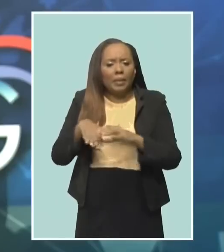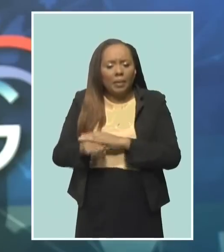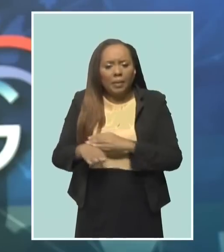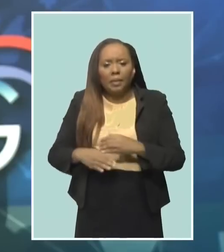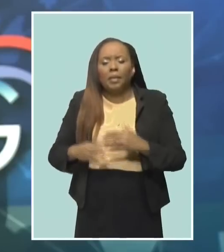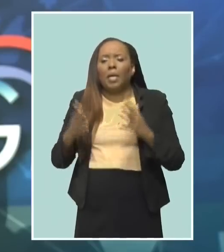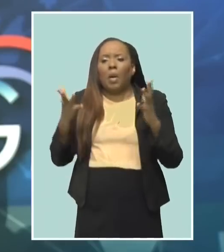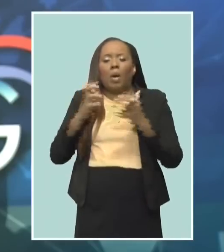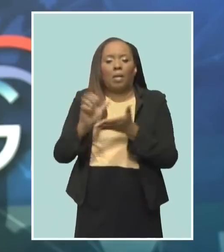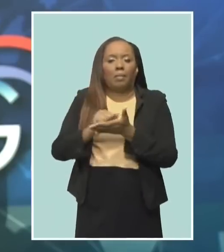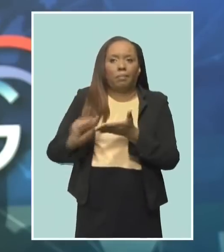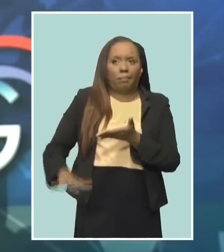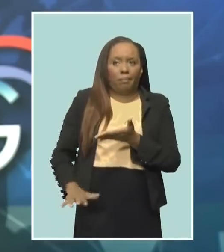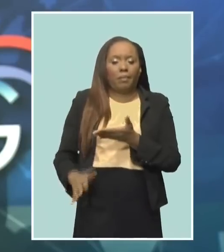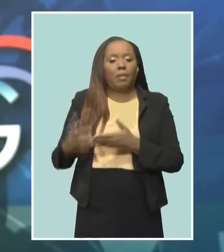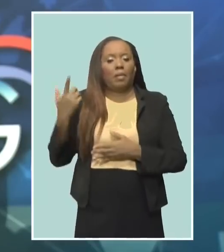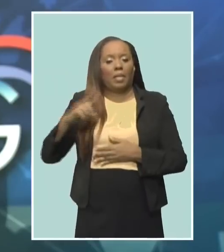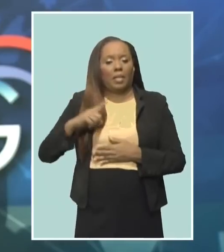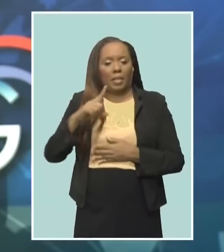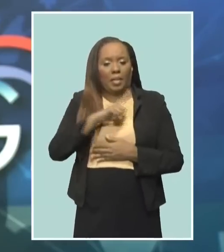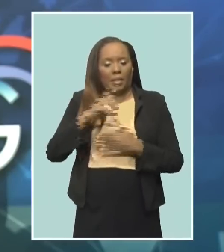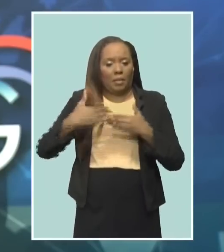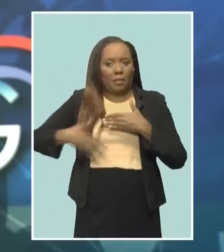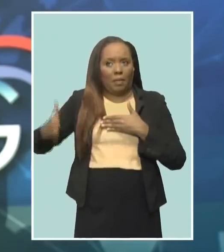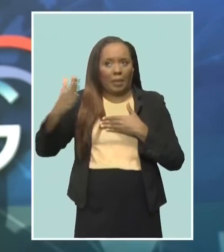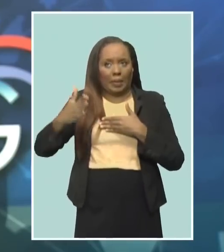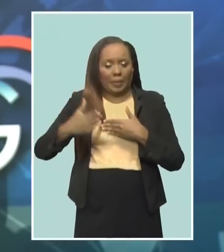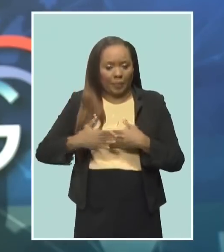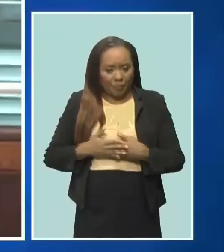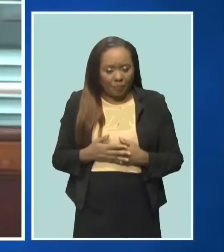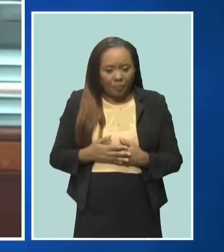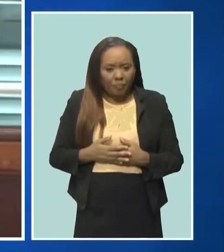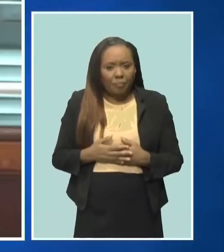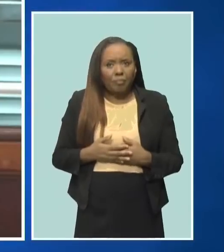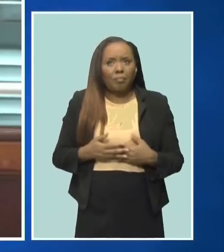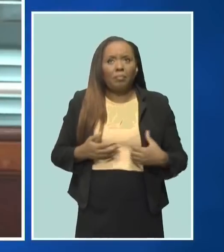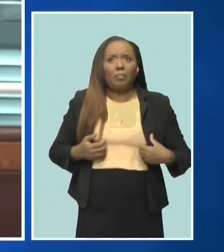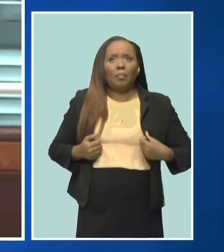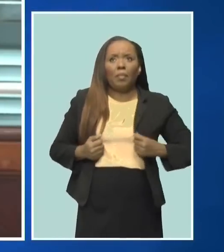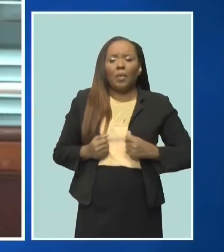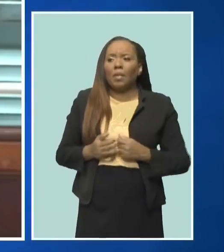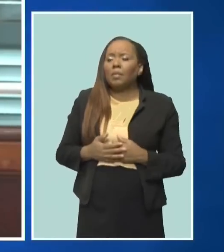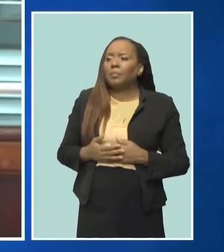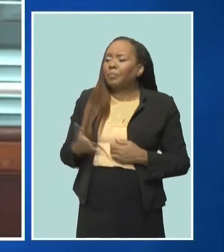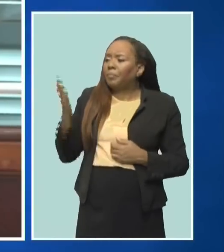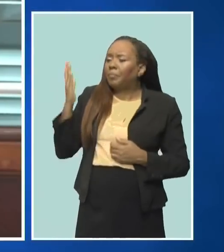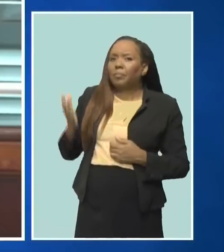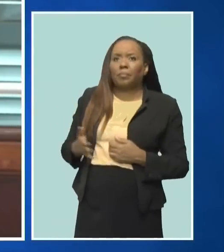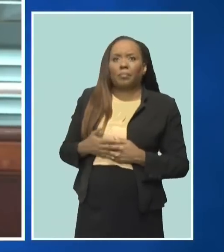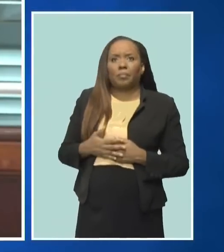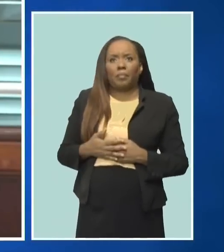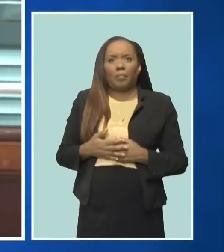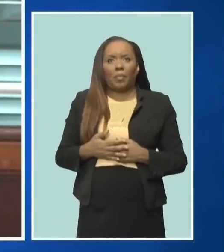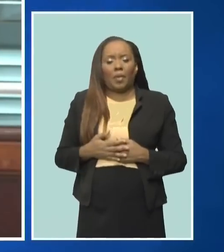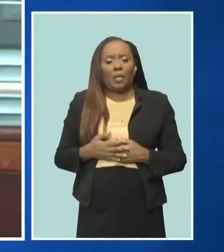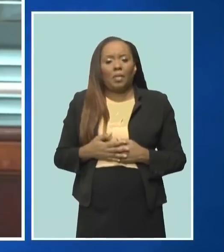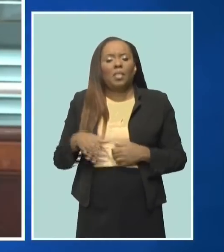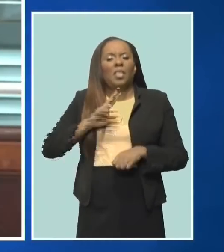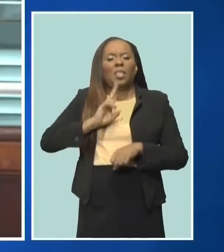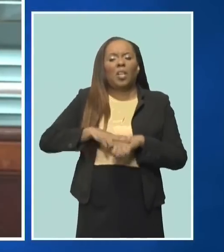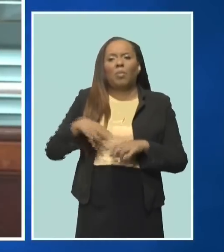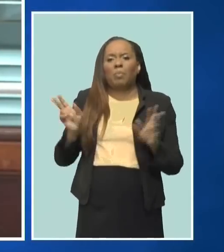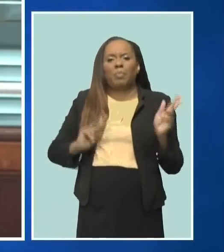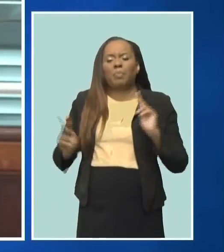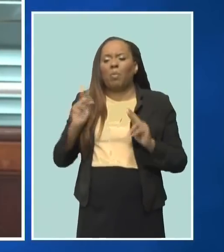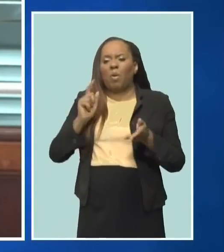from the legislation as the country goes forward. An average person come off the street is going to write to the minister,